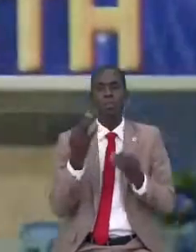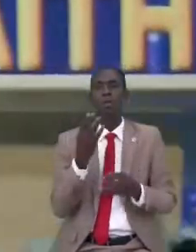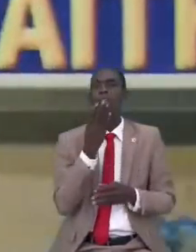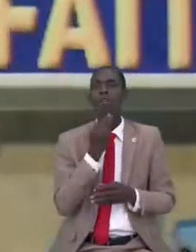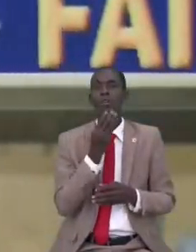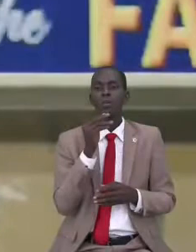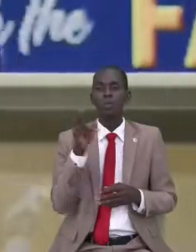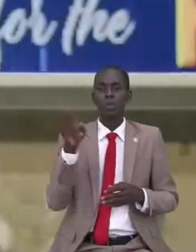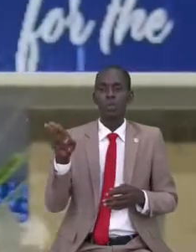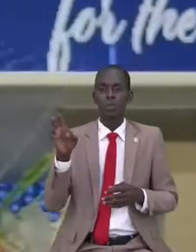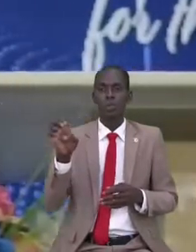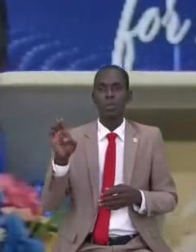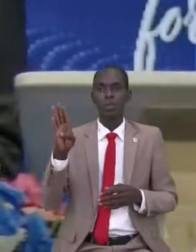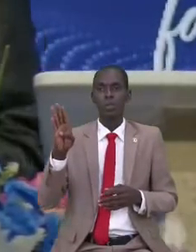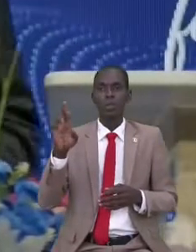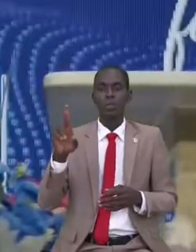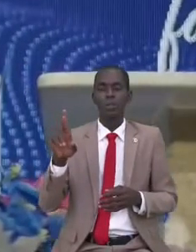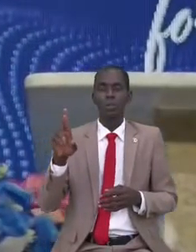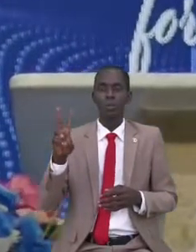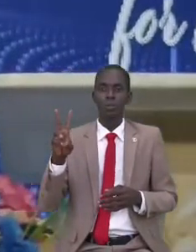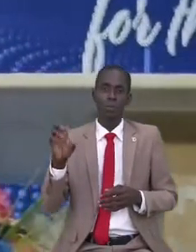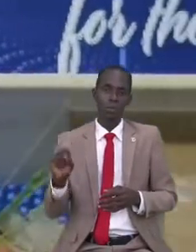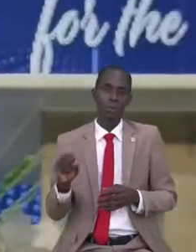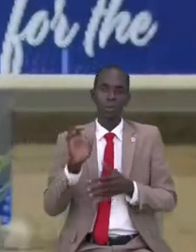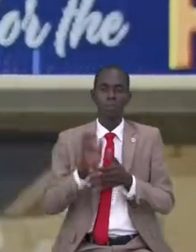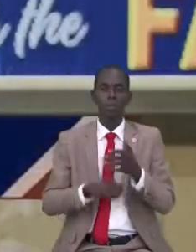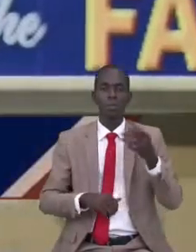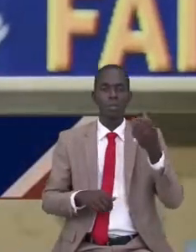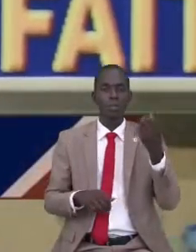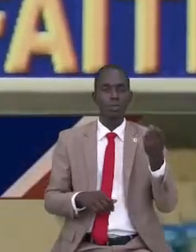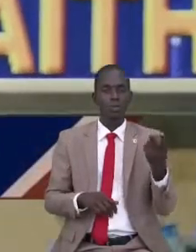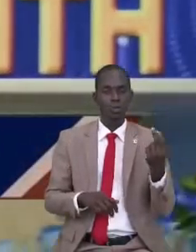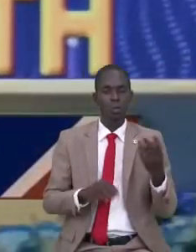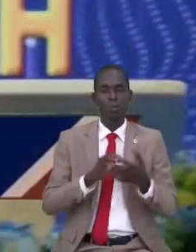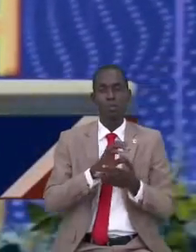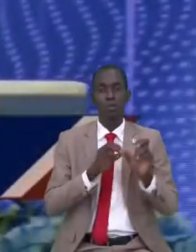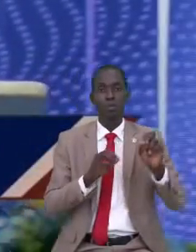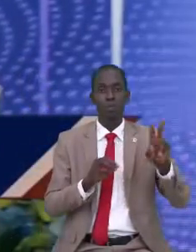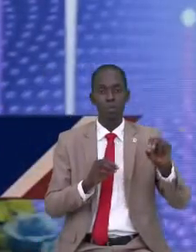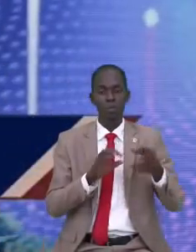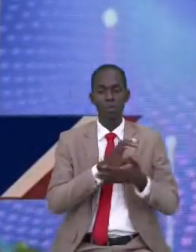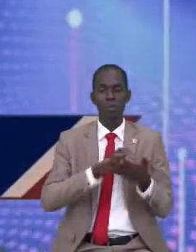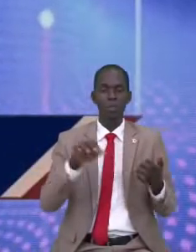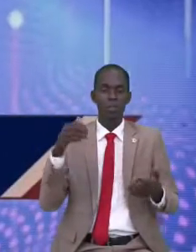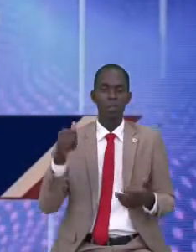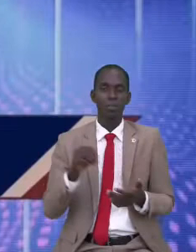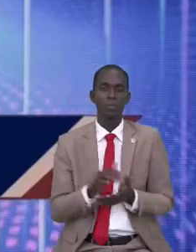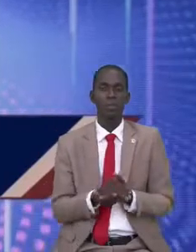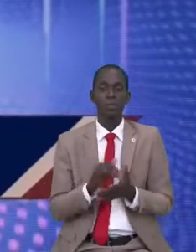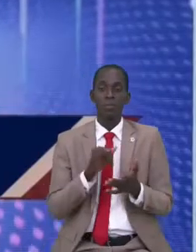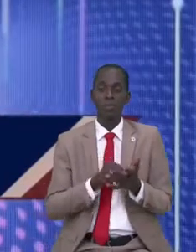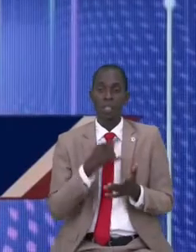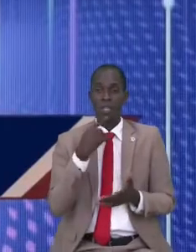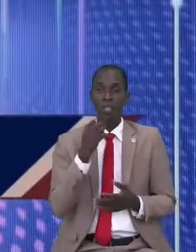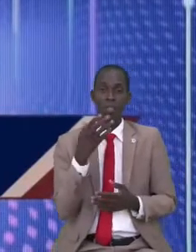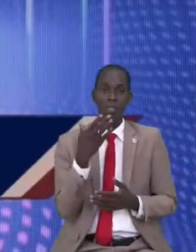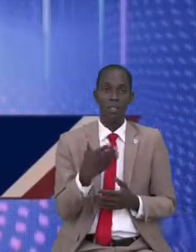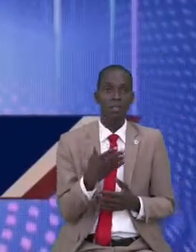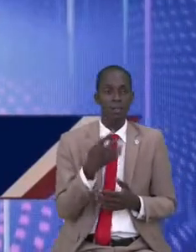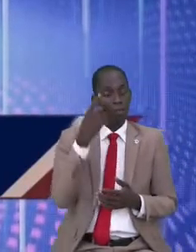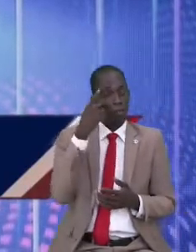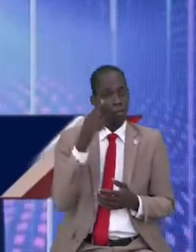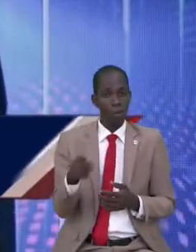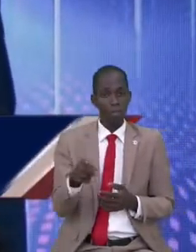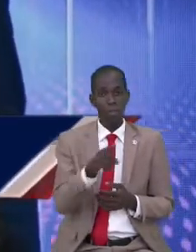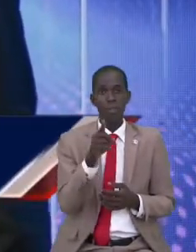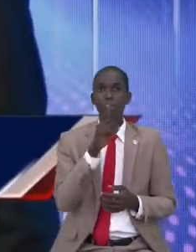12, and I'm reading from verse 10. Hebrews chapter 12, we're reading from verse 10. It says, for they